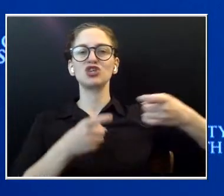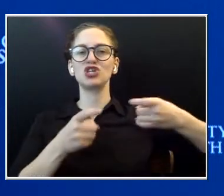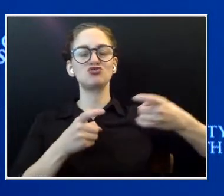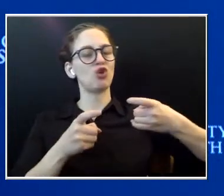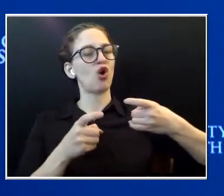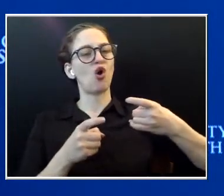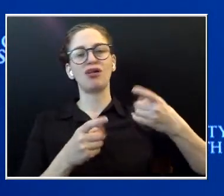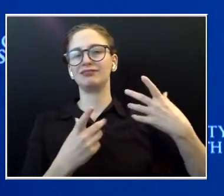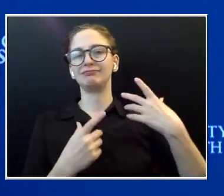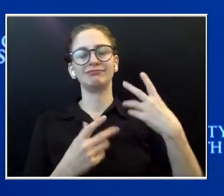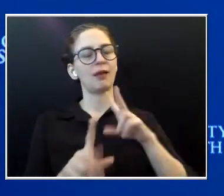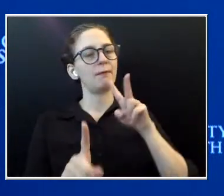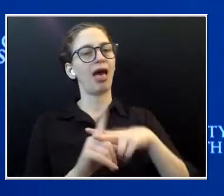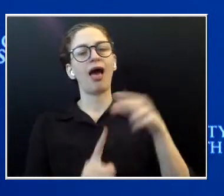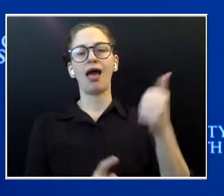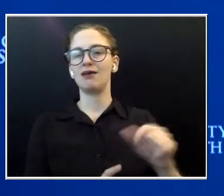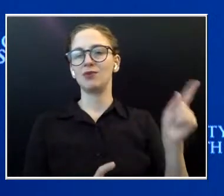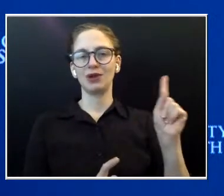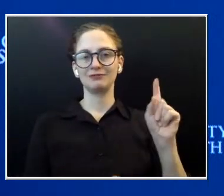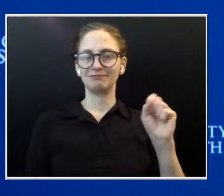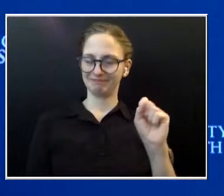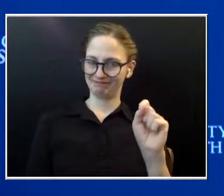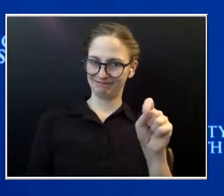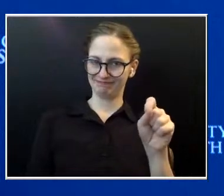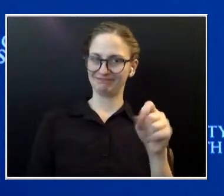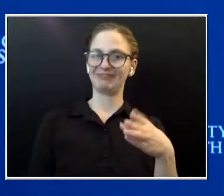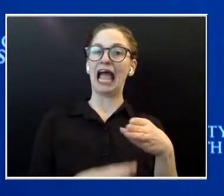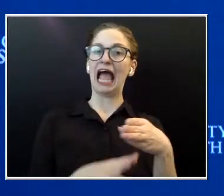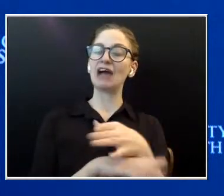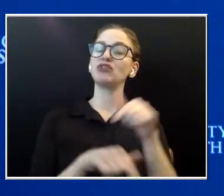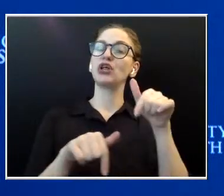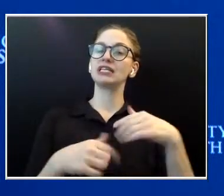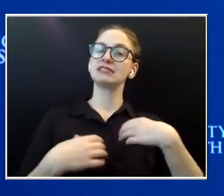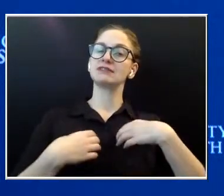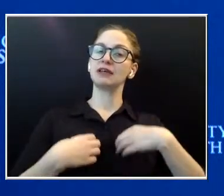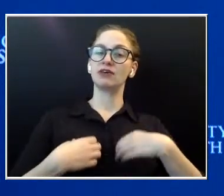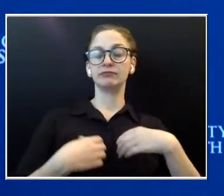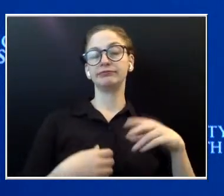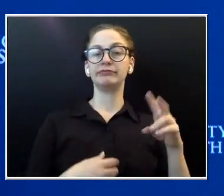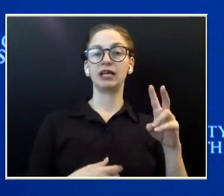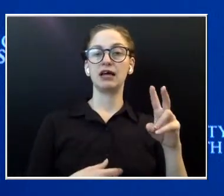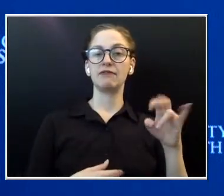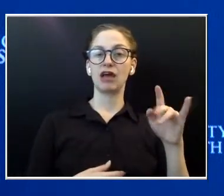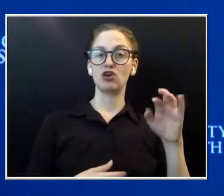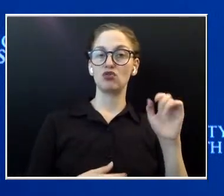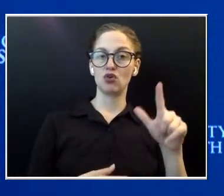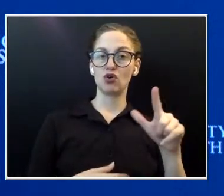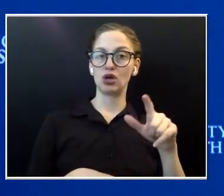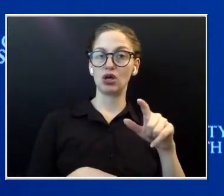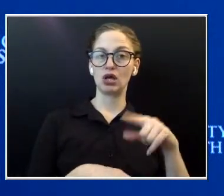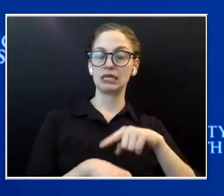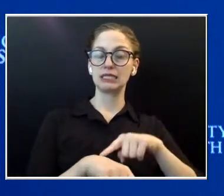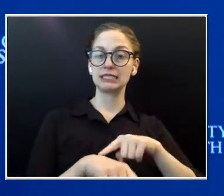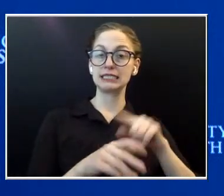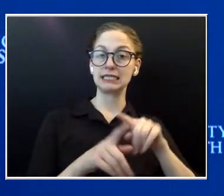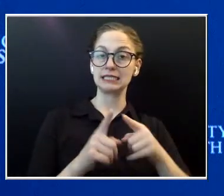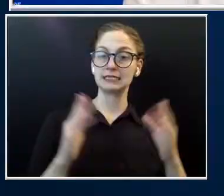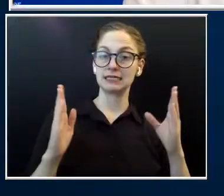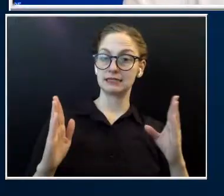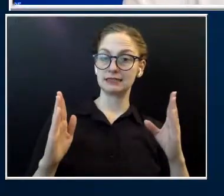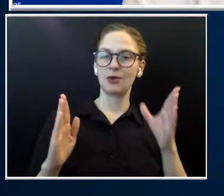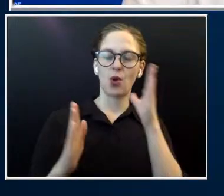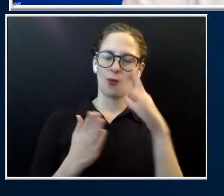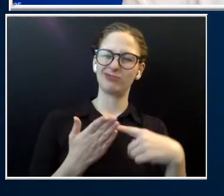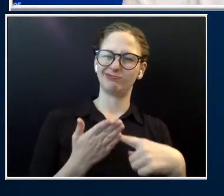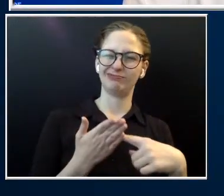this respiratory viral season, we can certainly debate and have some discussions with it, but we have continued. We see our to numbers do that. pop over 50 or 60 and have a